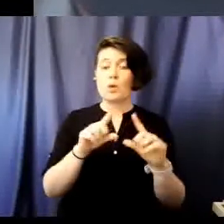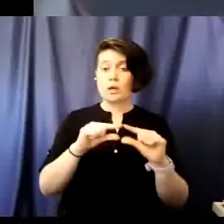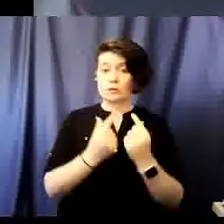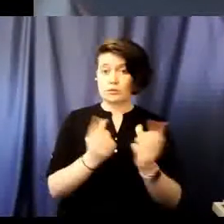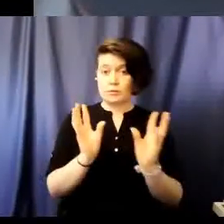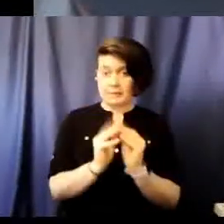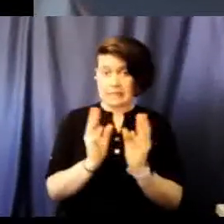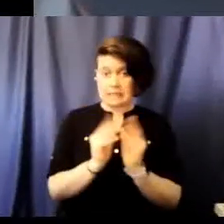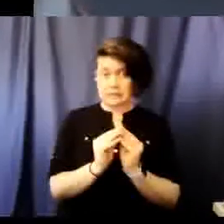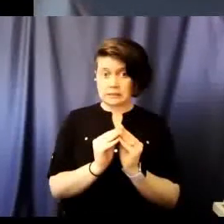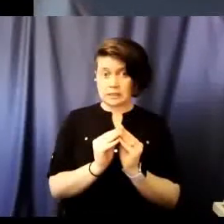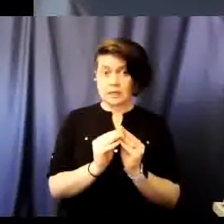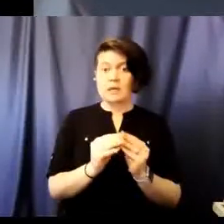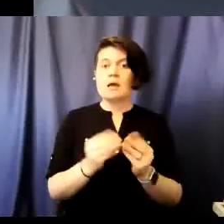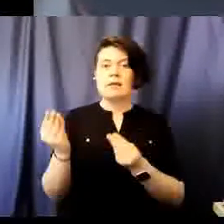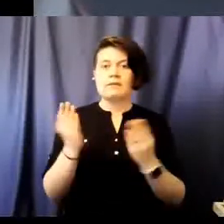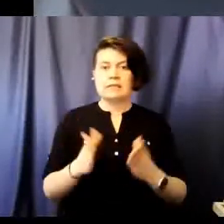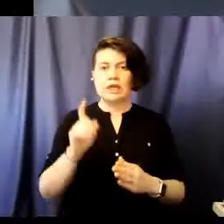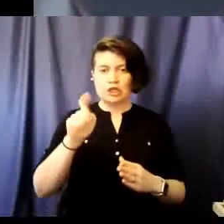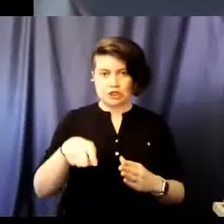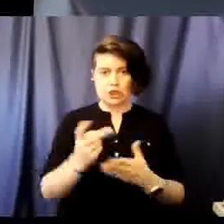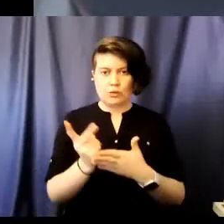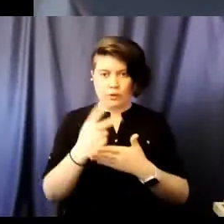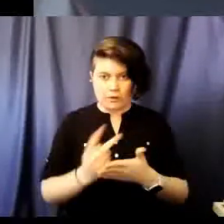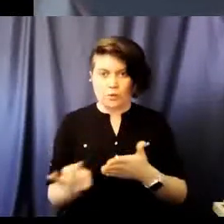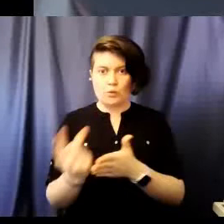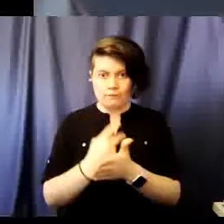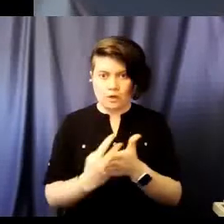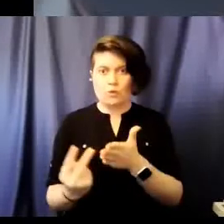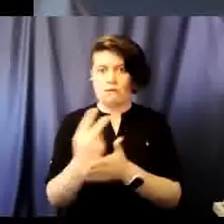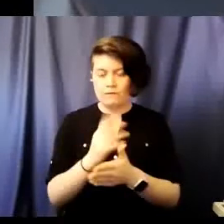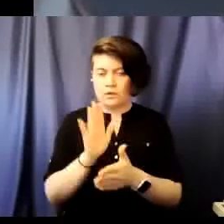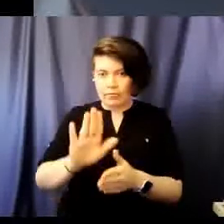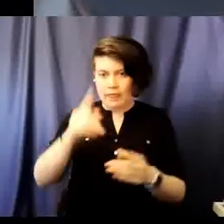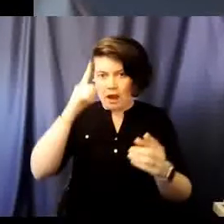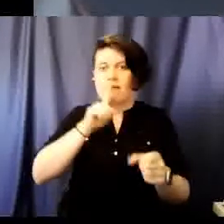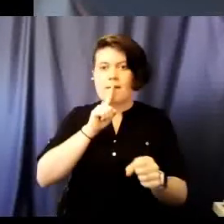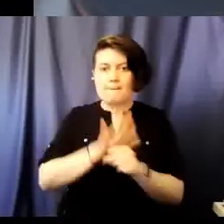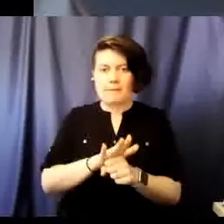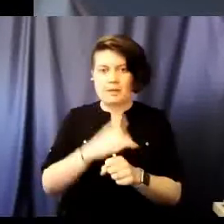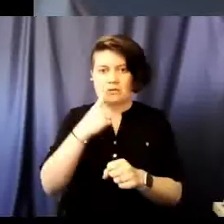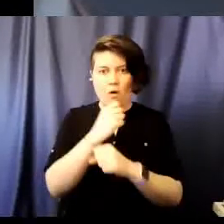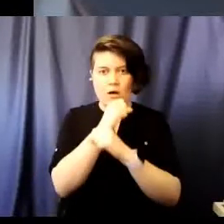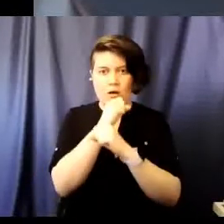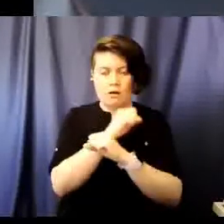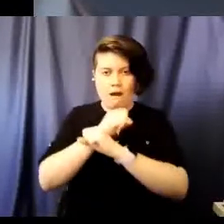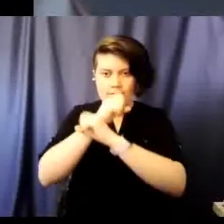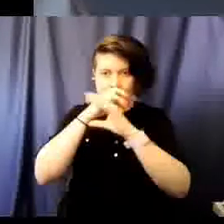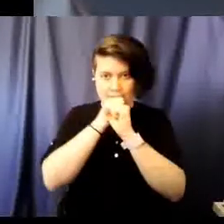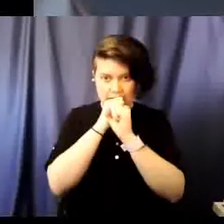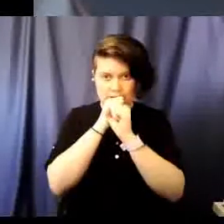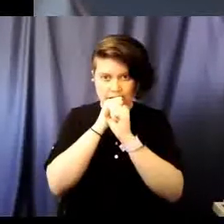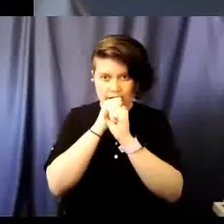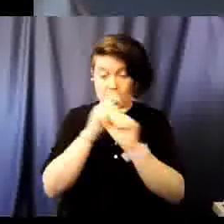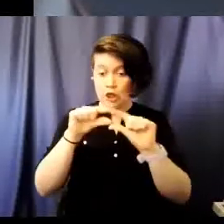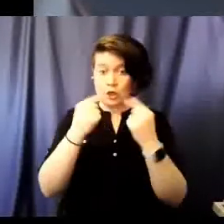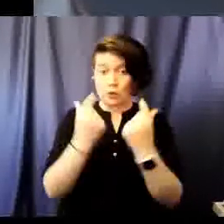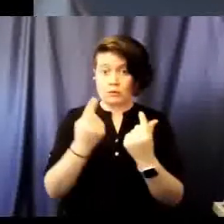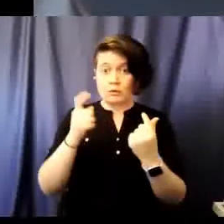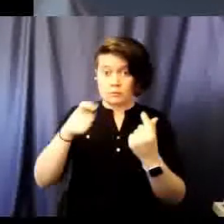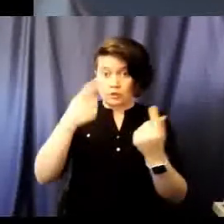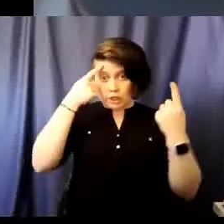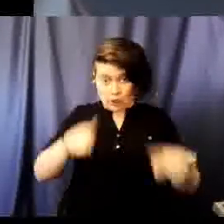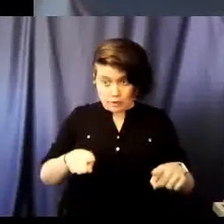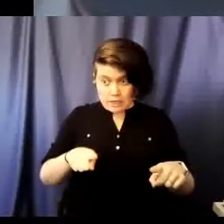be reviewing and renewing these commitments about confidentiality that the group has established and discuss why they are